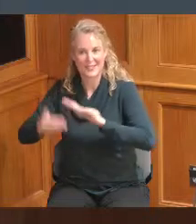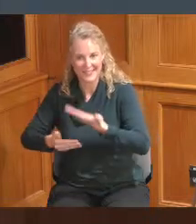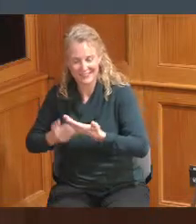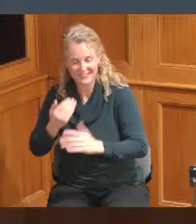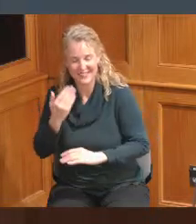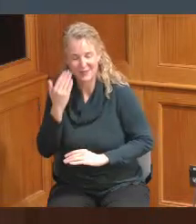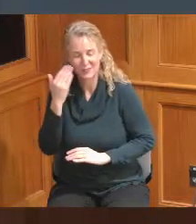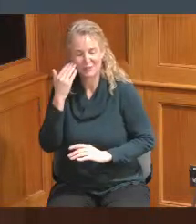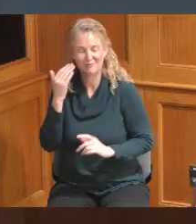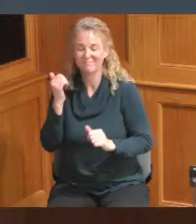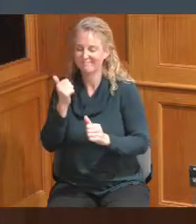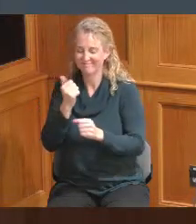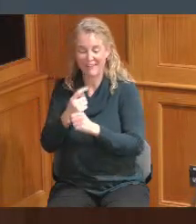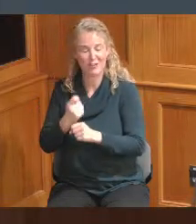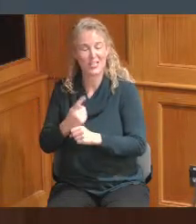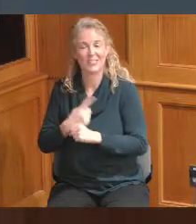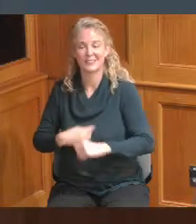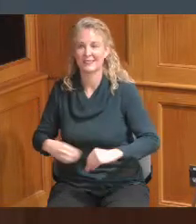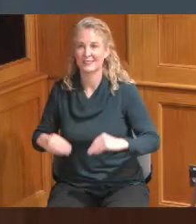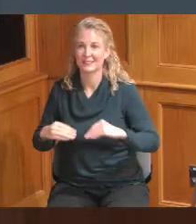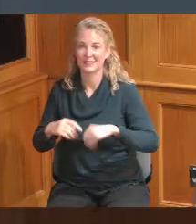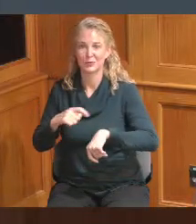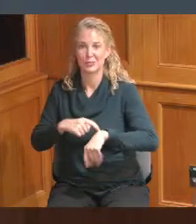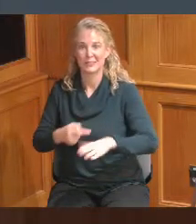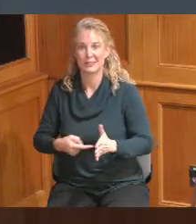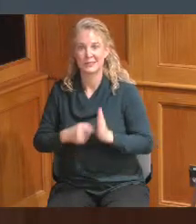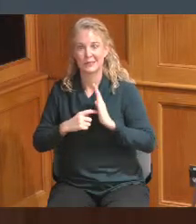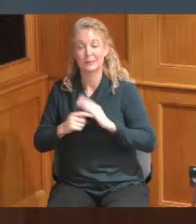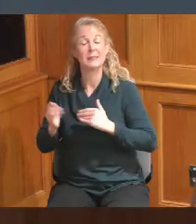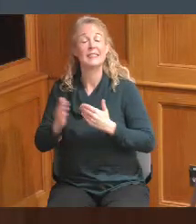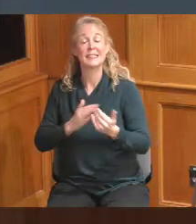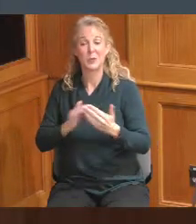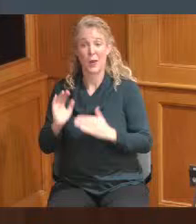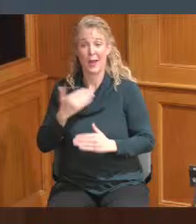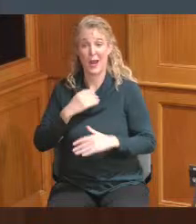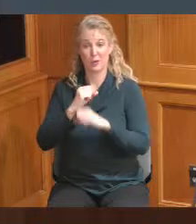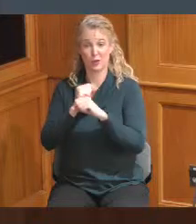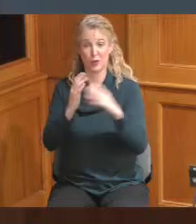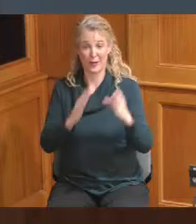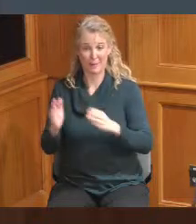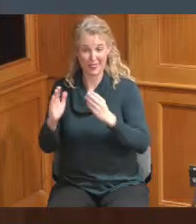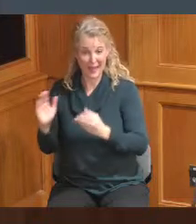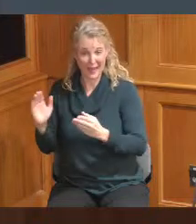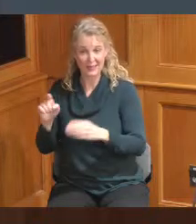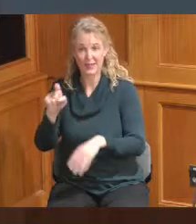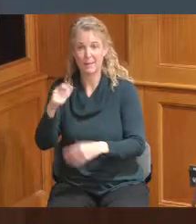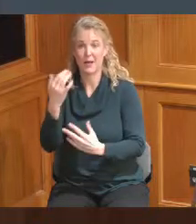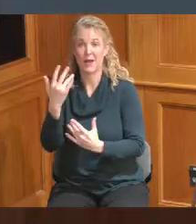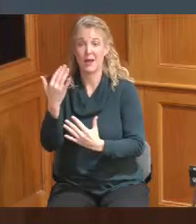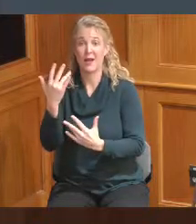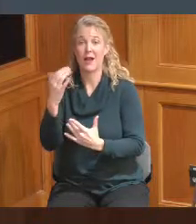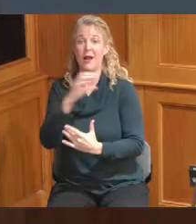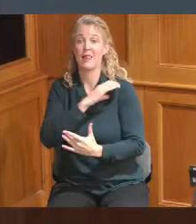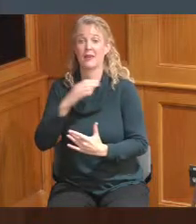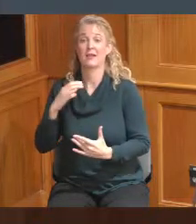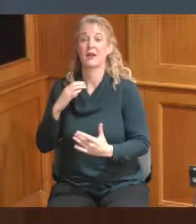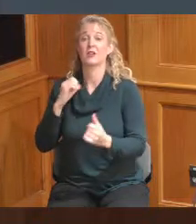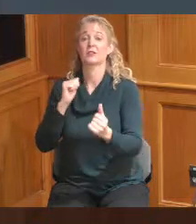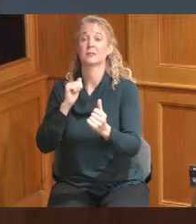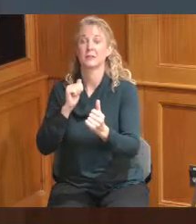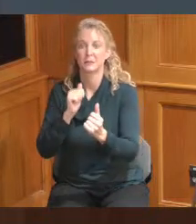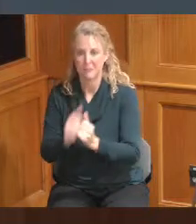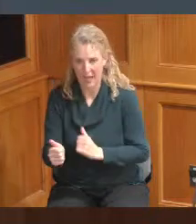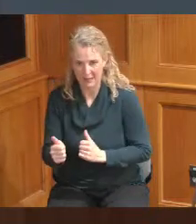expected each year, but it all balances out. And then the Urban Area Security Initiative similarly has to wait until Congress passes a budget to be